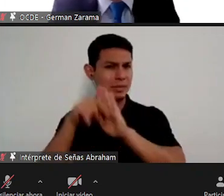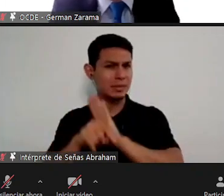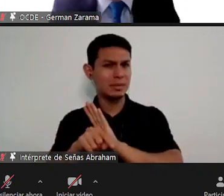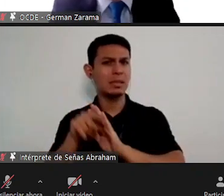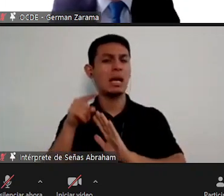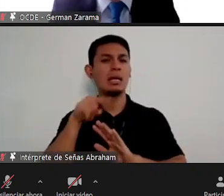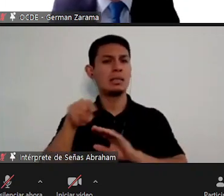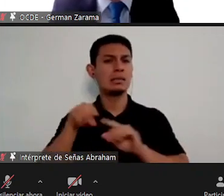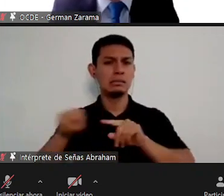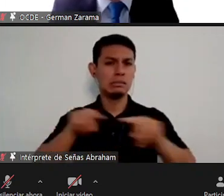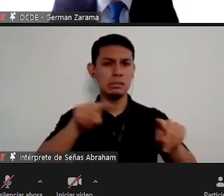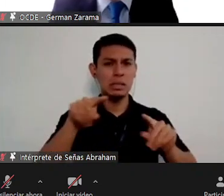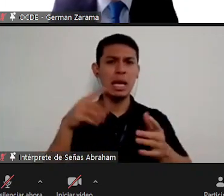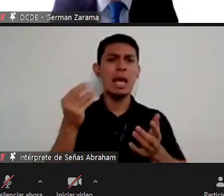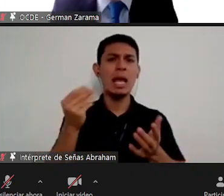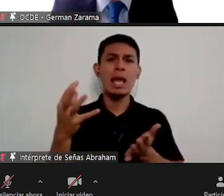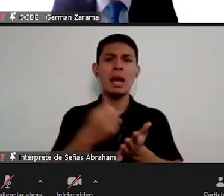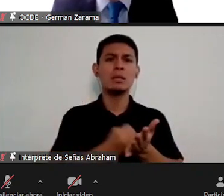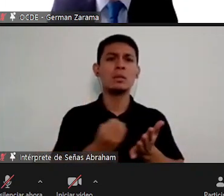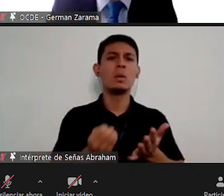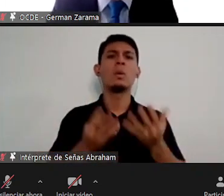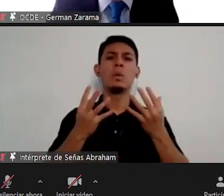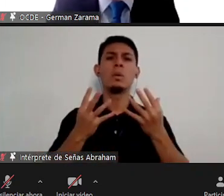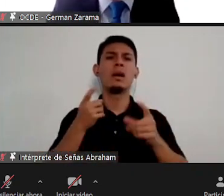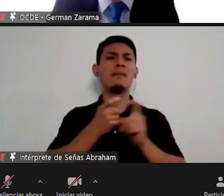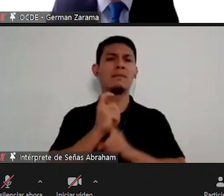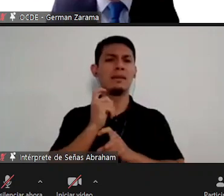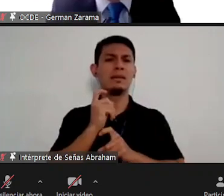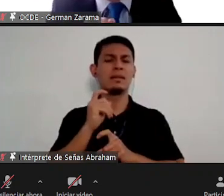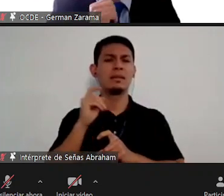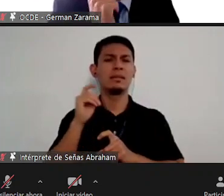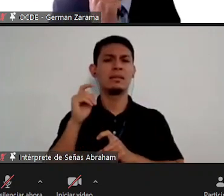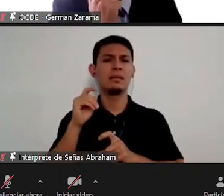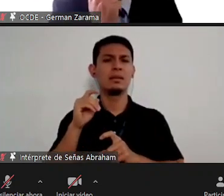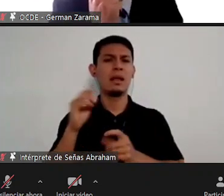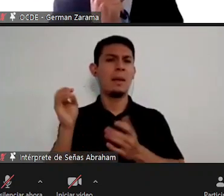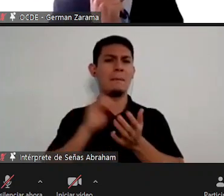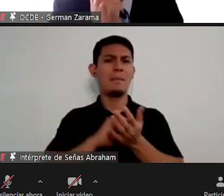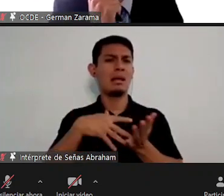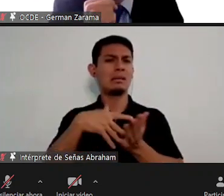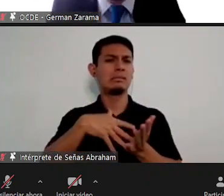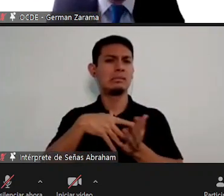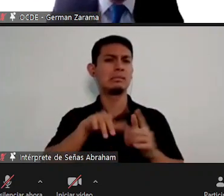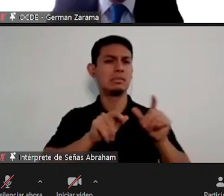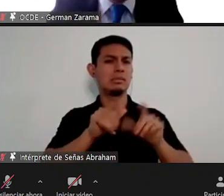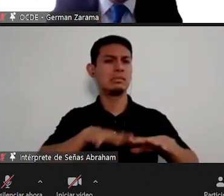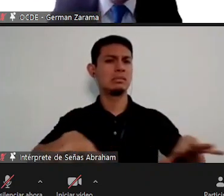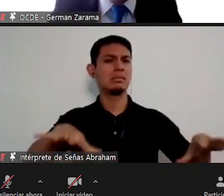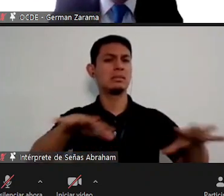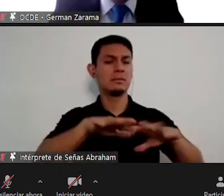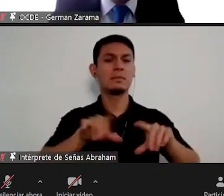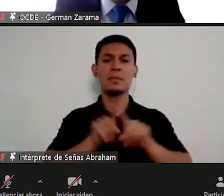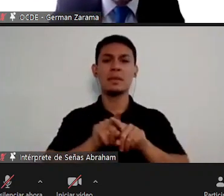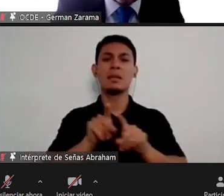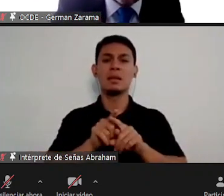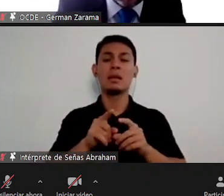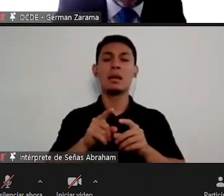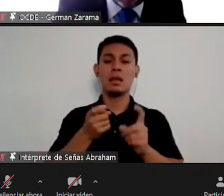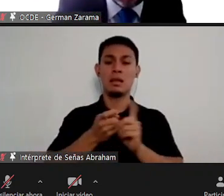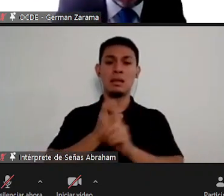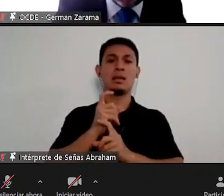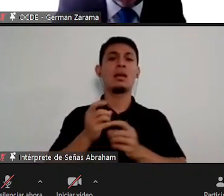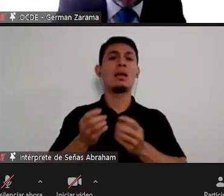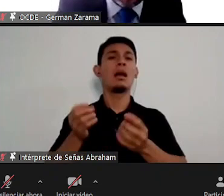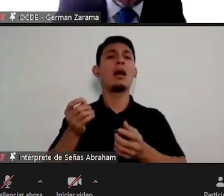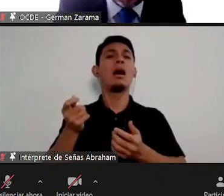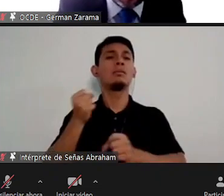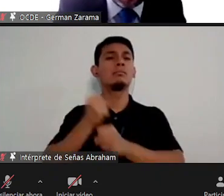the growth in all of the different pollutants and then a reduction in the growth that affects the most vulnerable populations and we also have